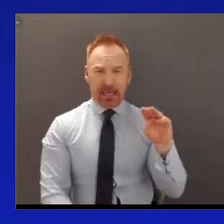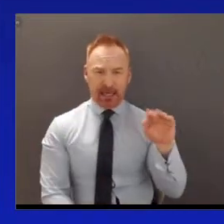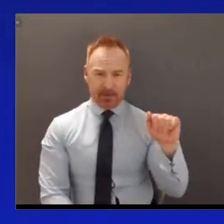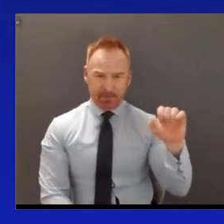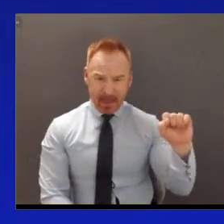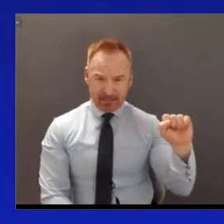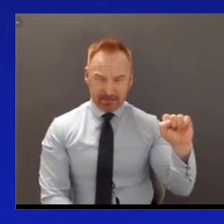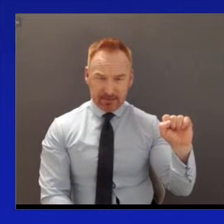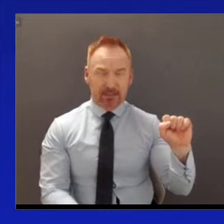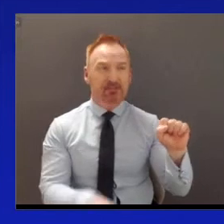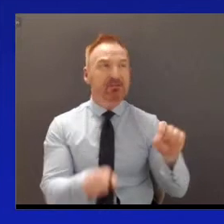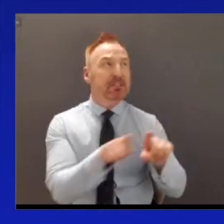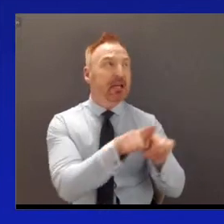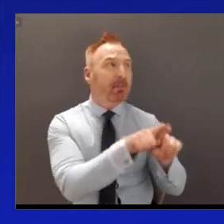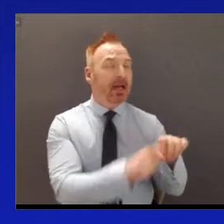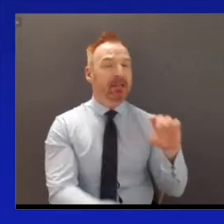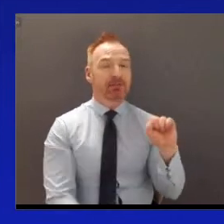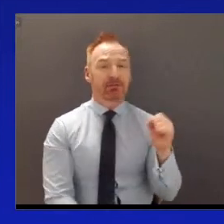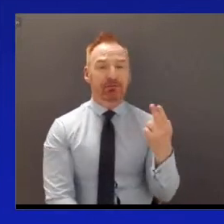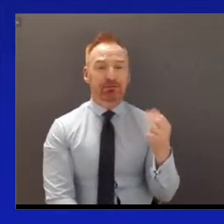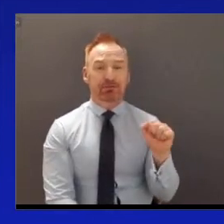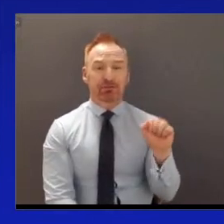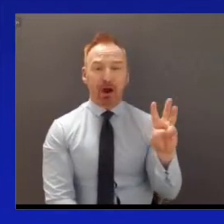It's under study right now. As concerns